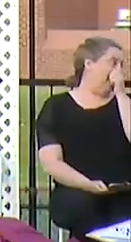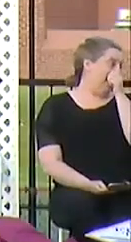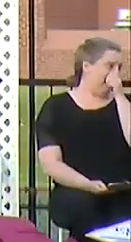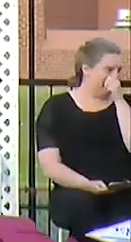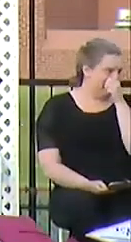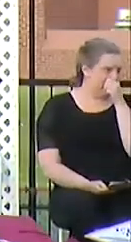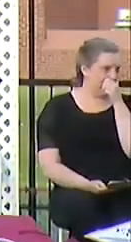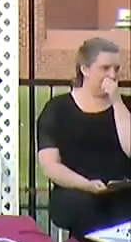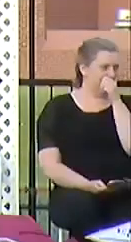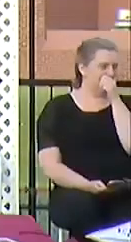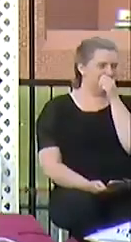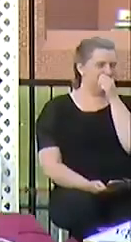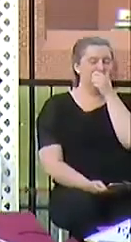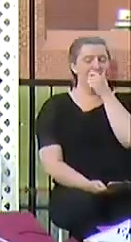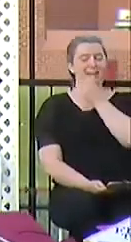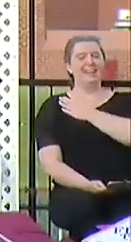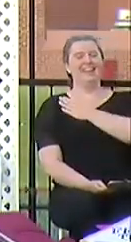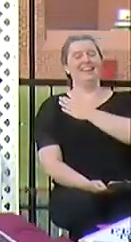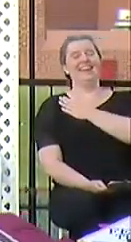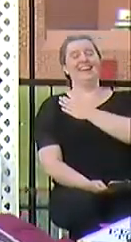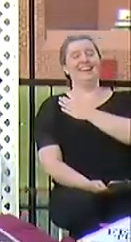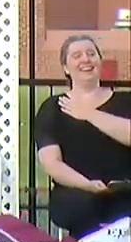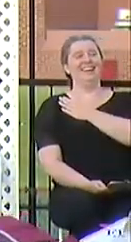Sophie Ann Zachara.